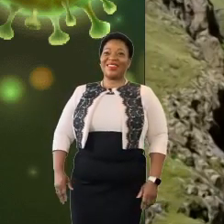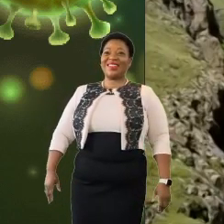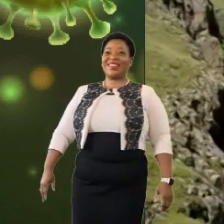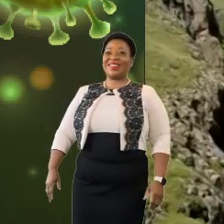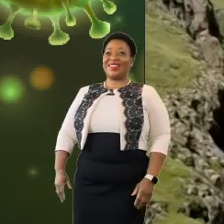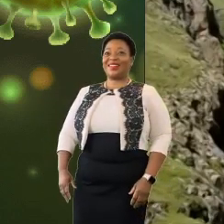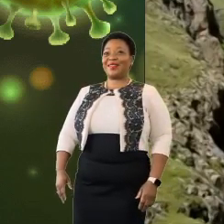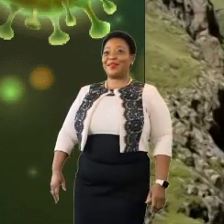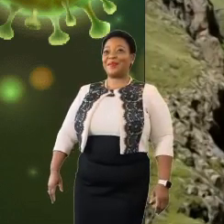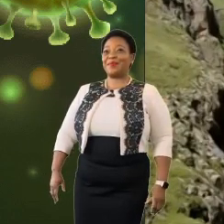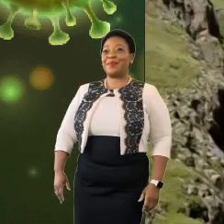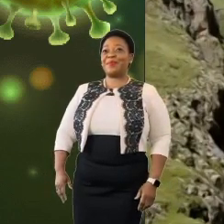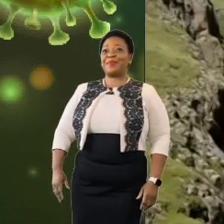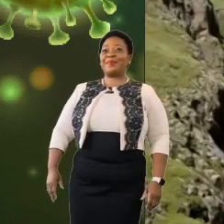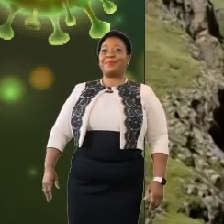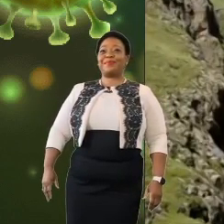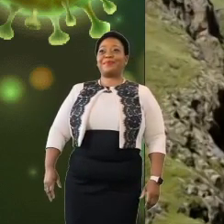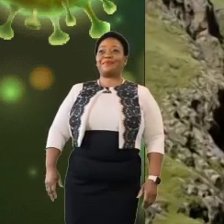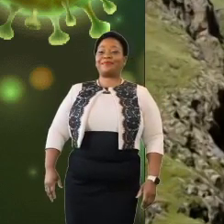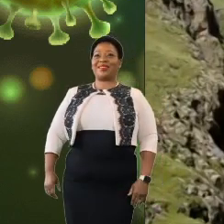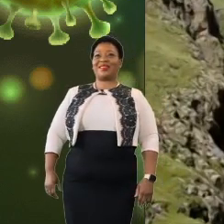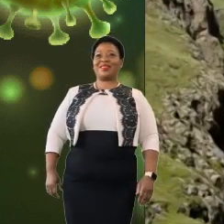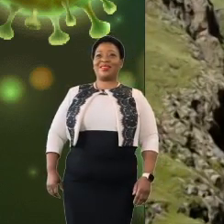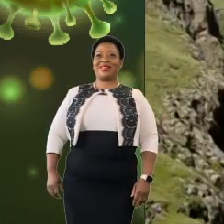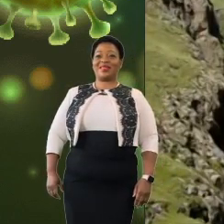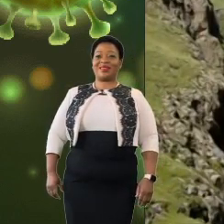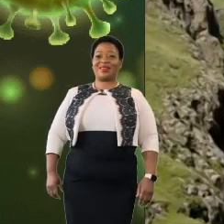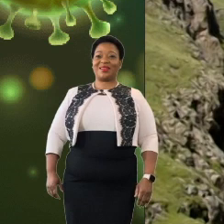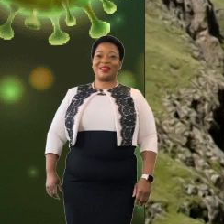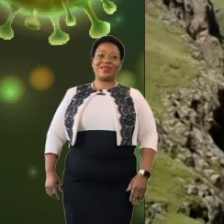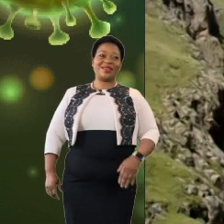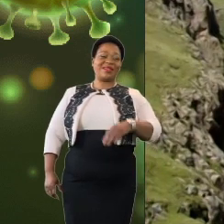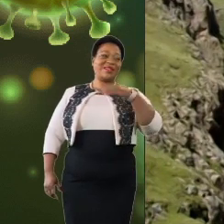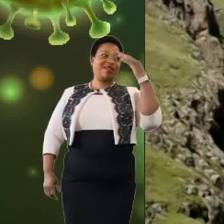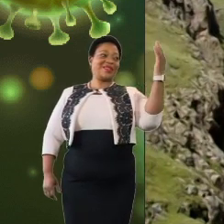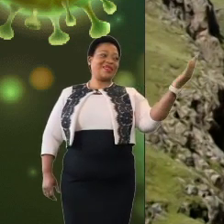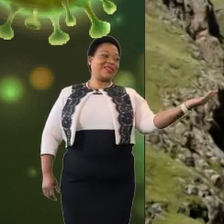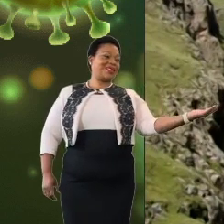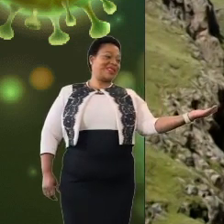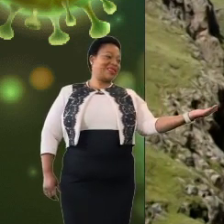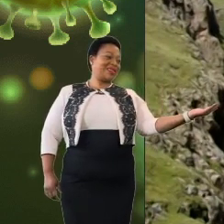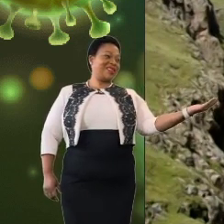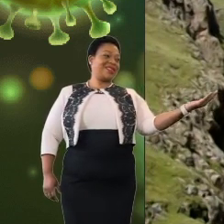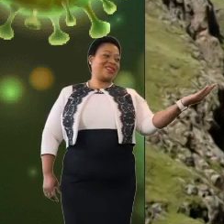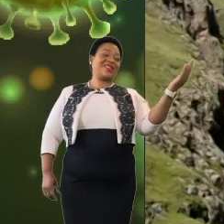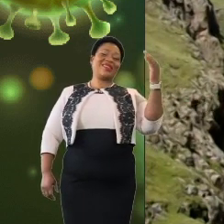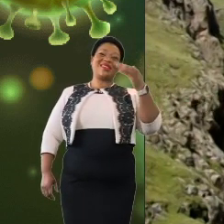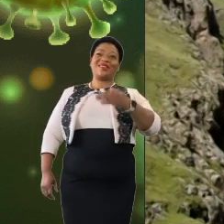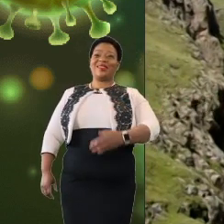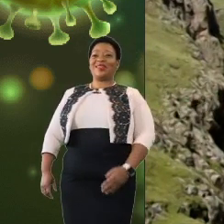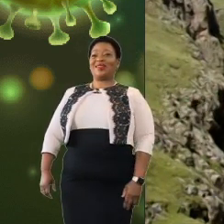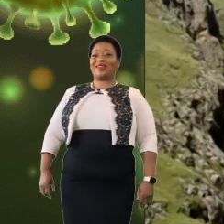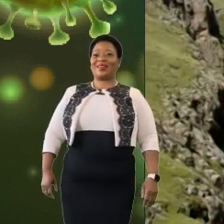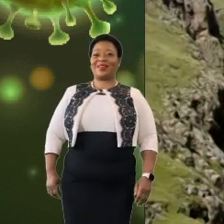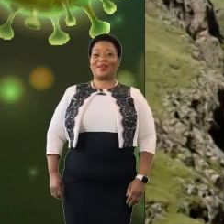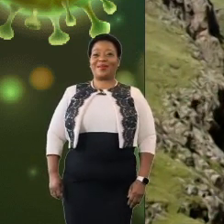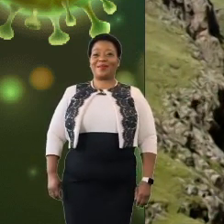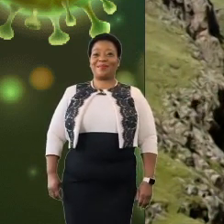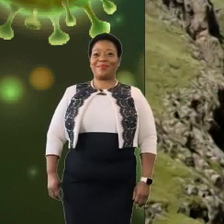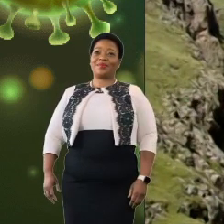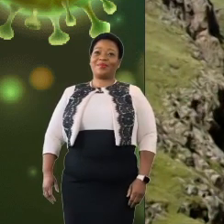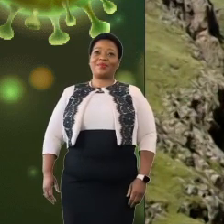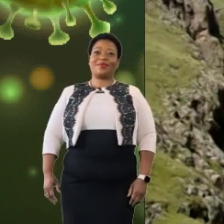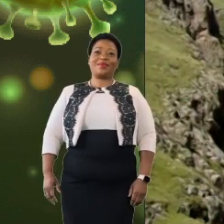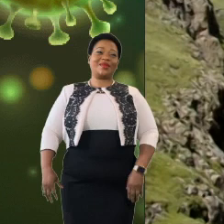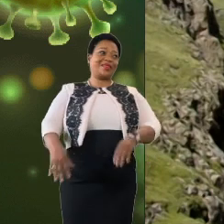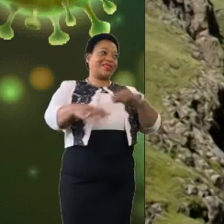And Neville and Ndumiso, I'm going to have to look to you guys. Can we get this onto the Trade and Investment